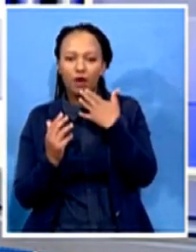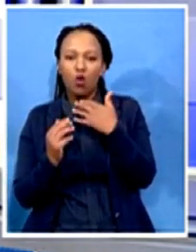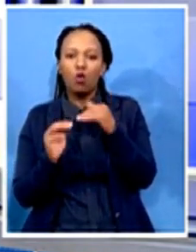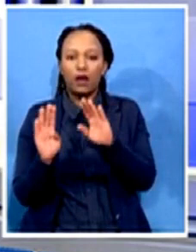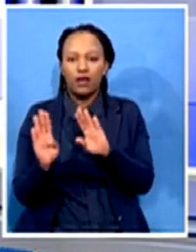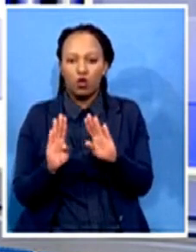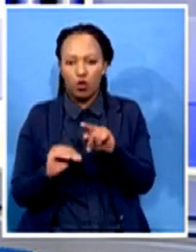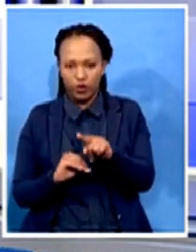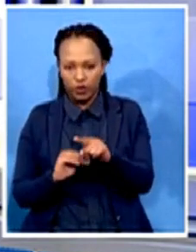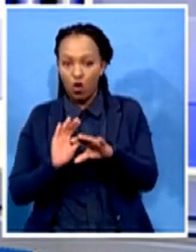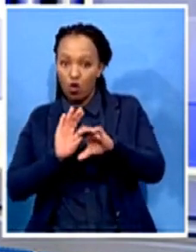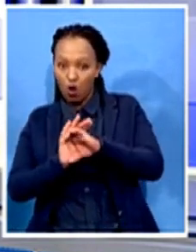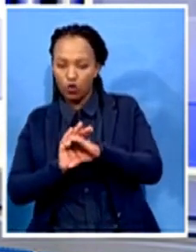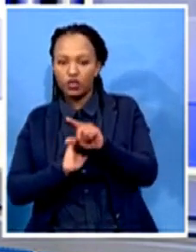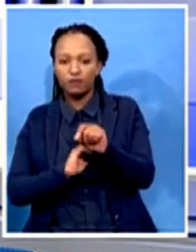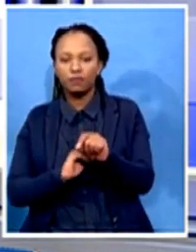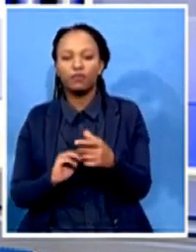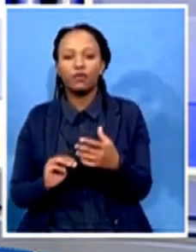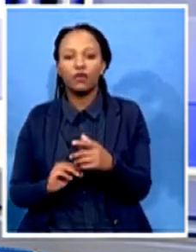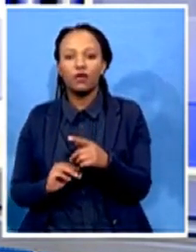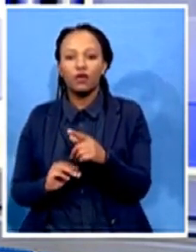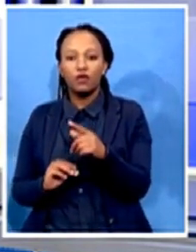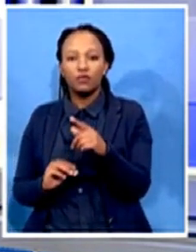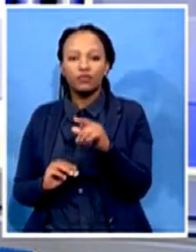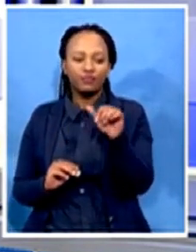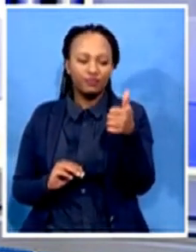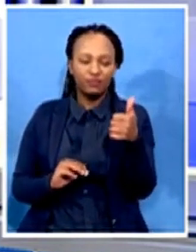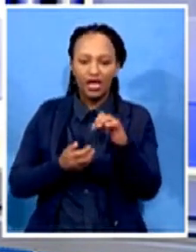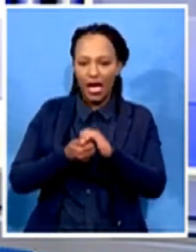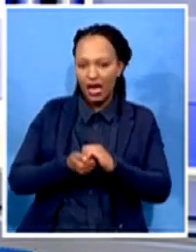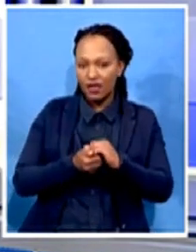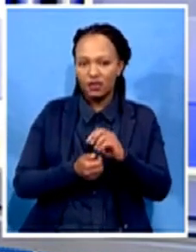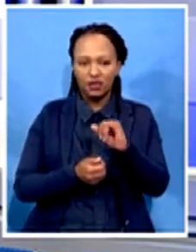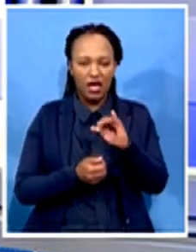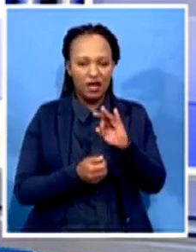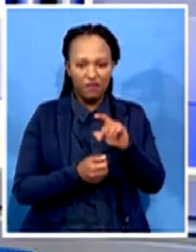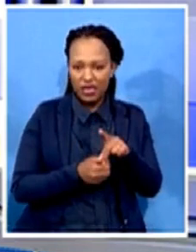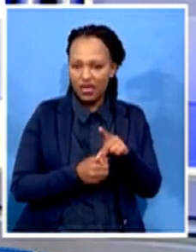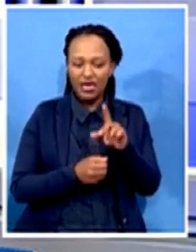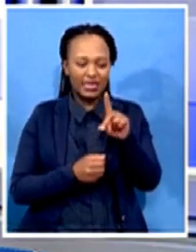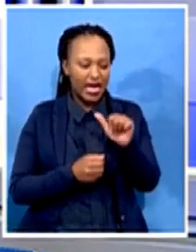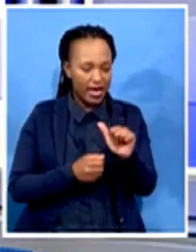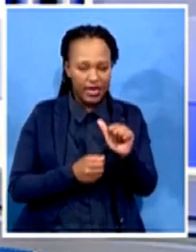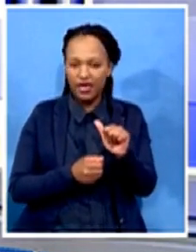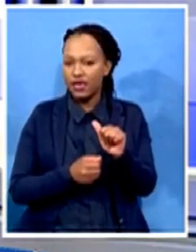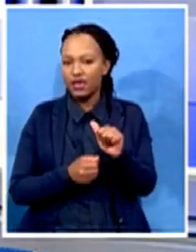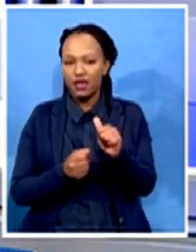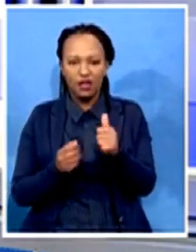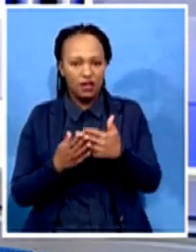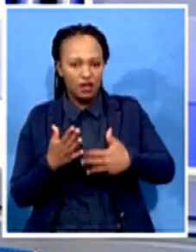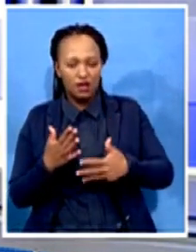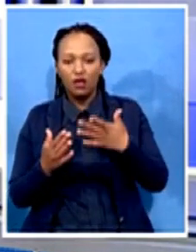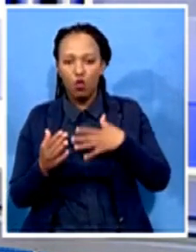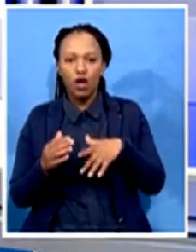Democratic Alliance, I think the IFP also wants to see this report. They reckon that Parliament, as well as the nation, have a right to